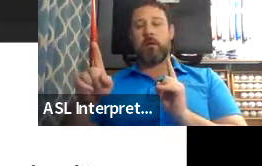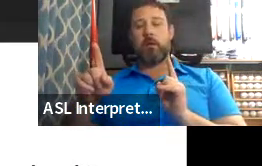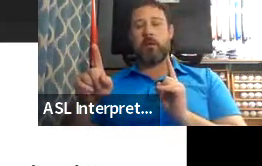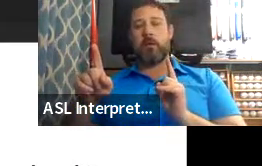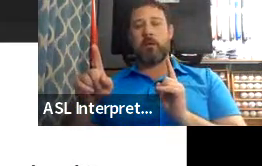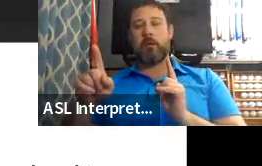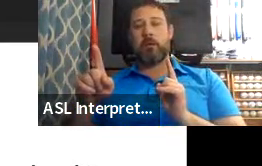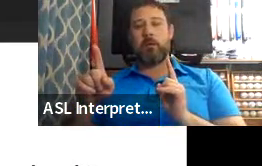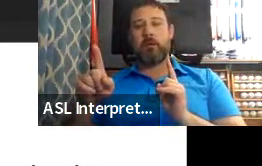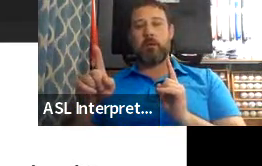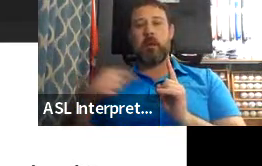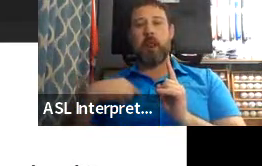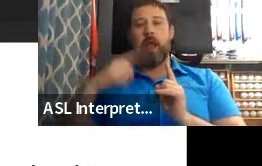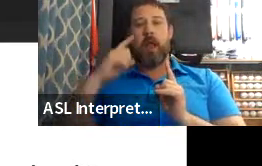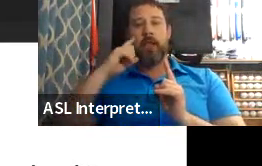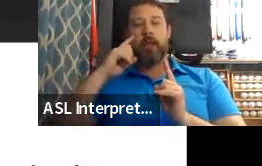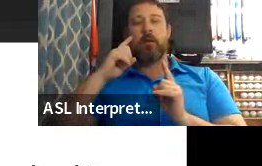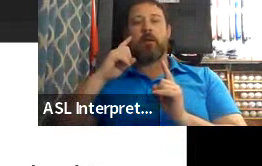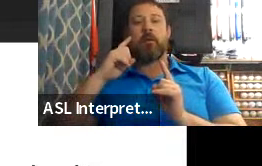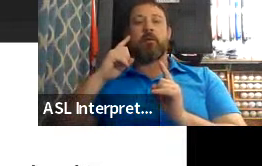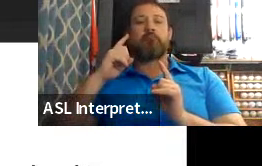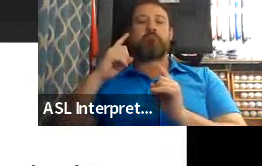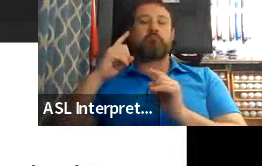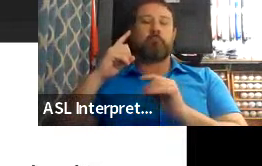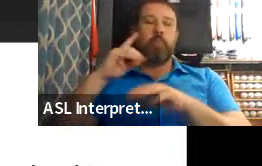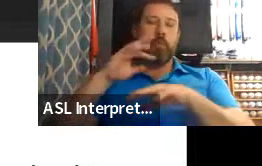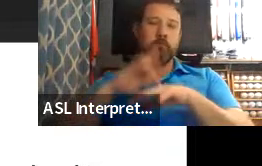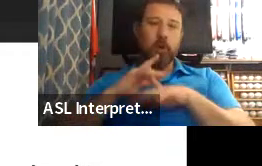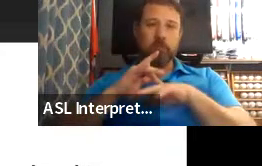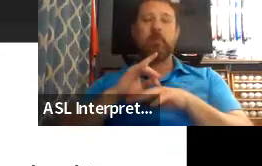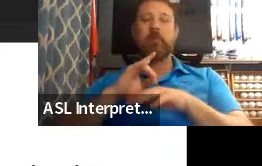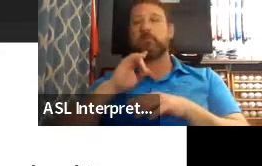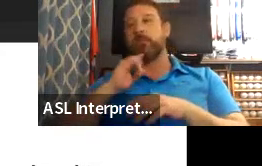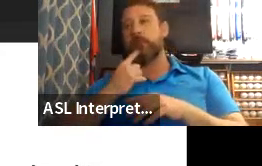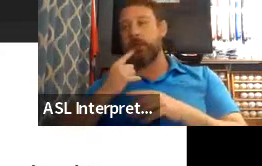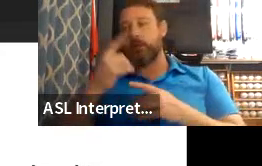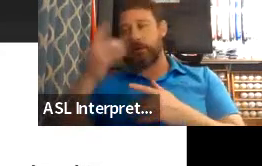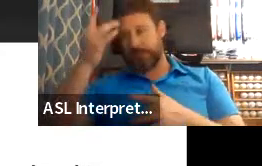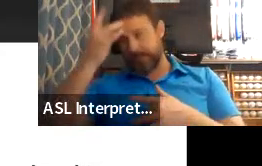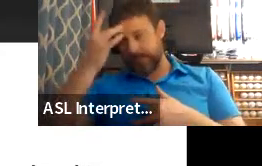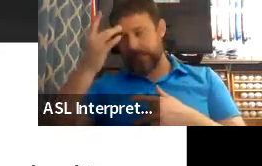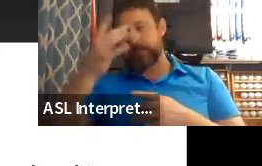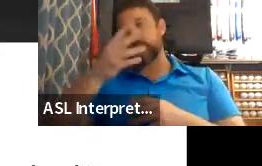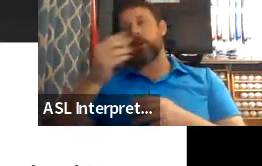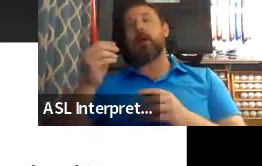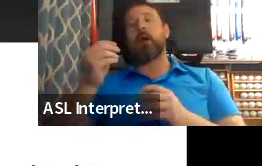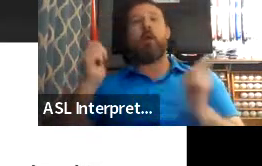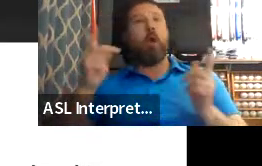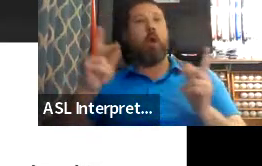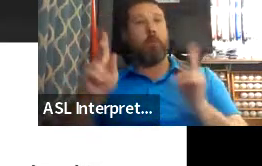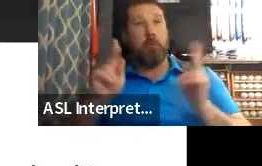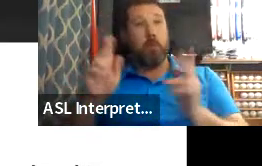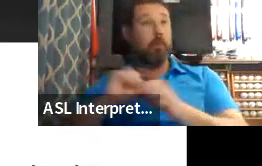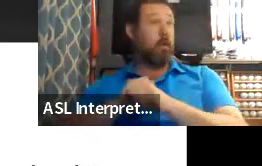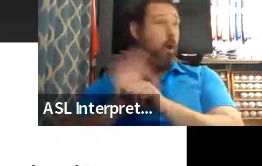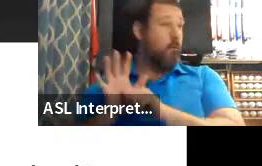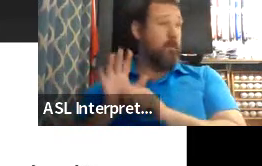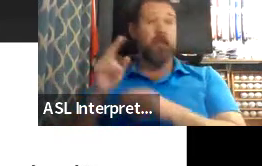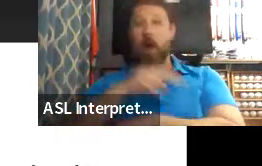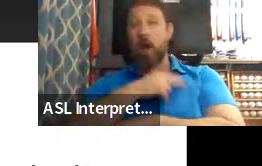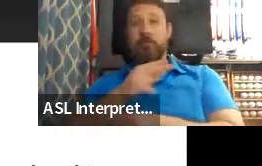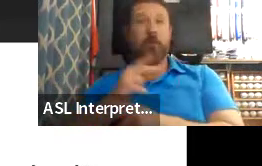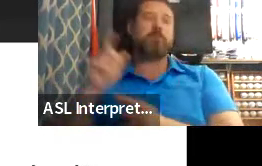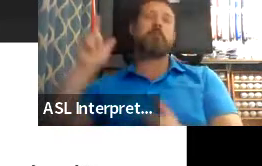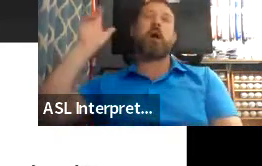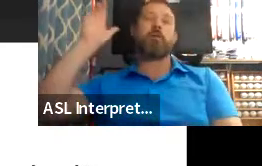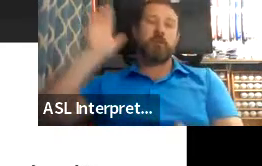But nevertheless, I think the burden in terms of severe disease and even just overall people with COVID in the hospitals is much, much